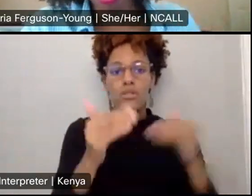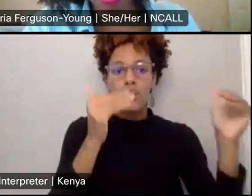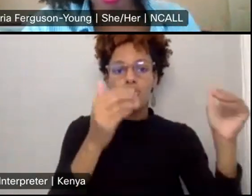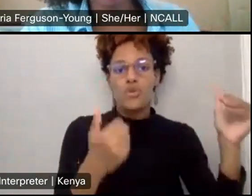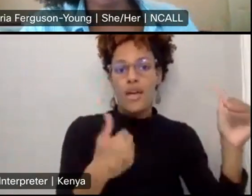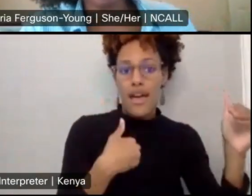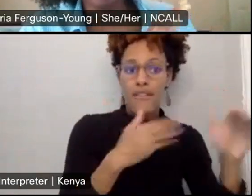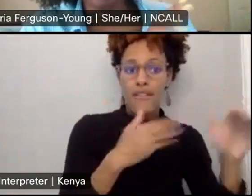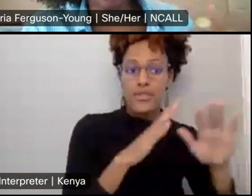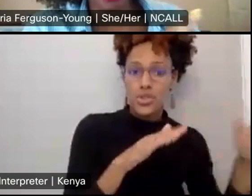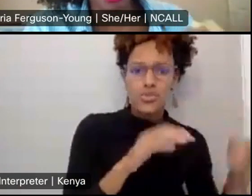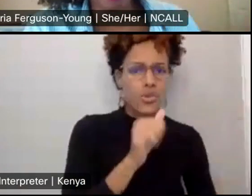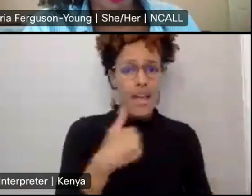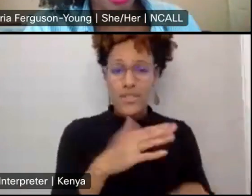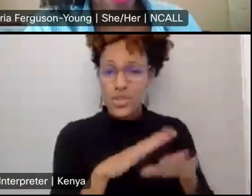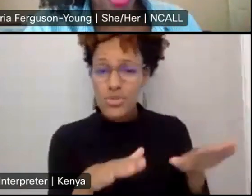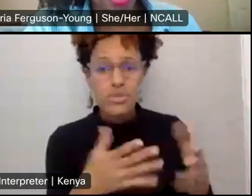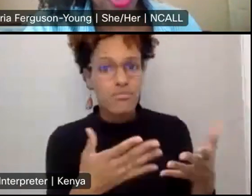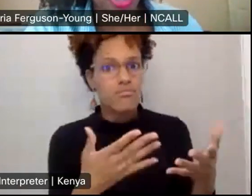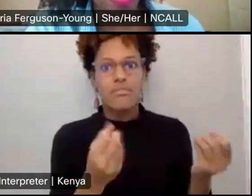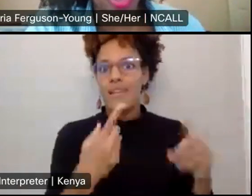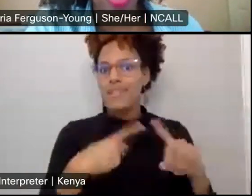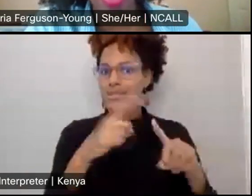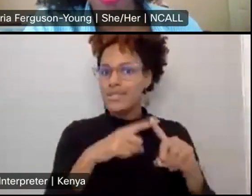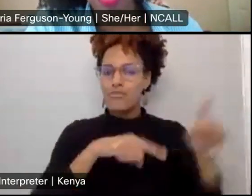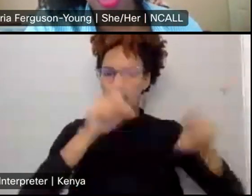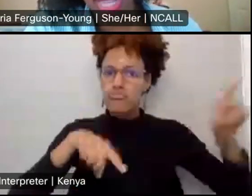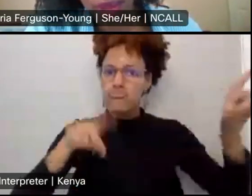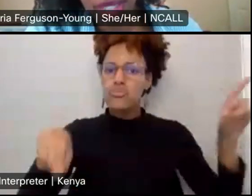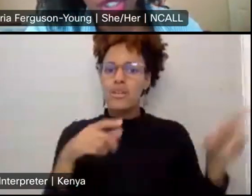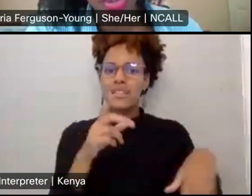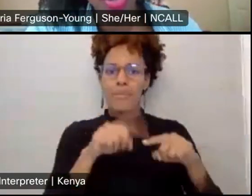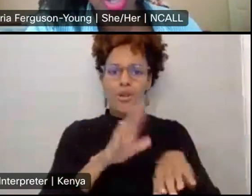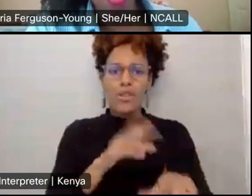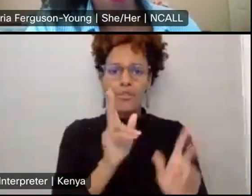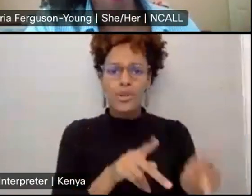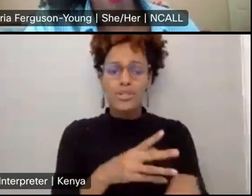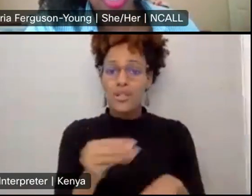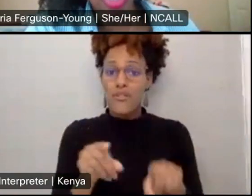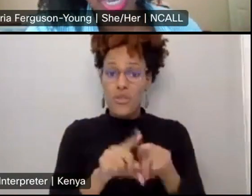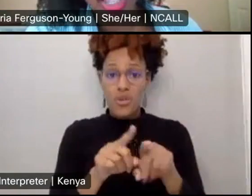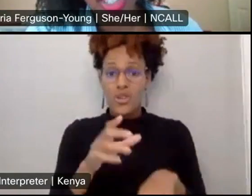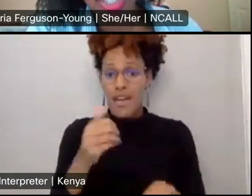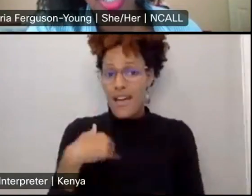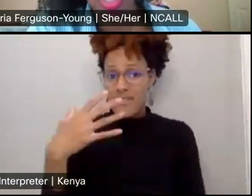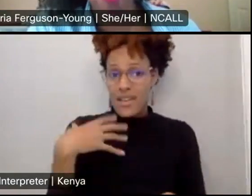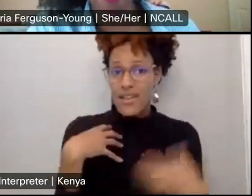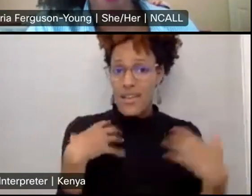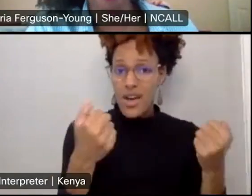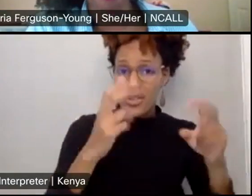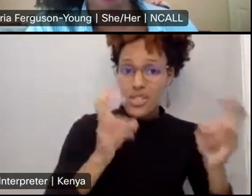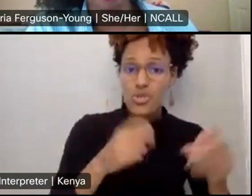have children. I mean, just there's very different dynamics to think about. And obviously, if there's health issues or mobility